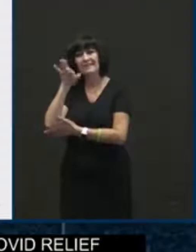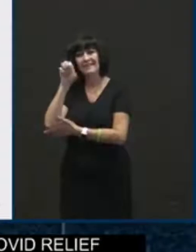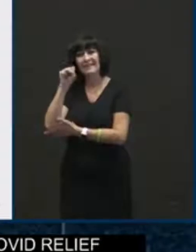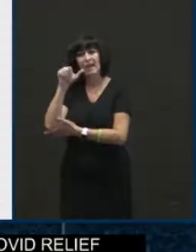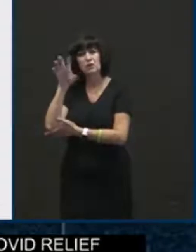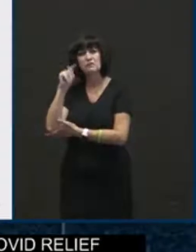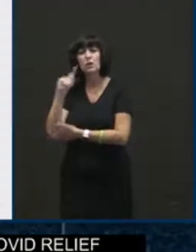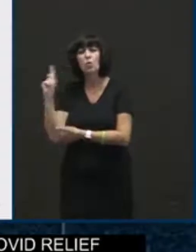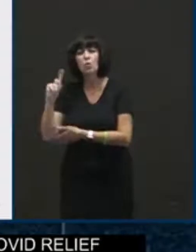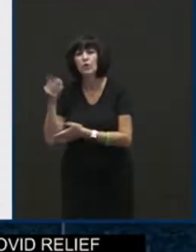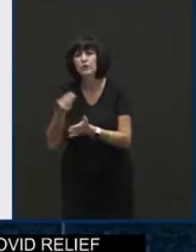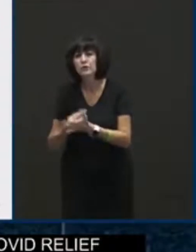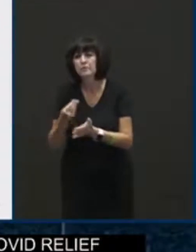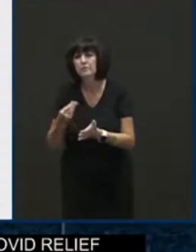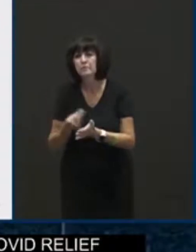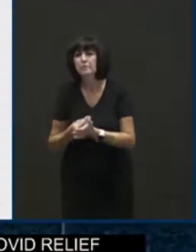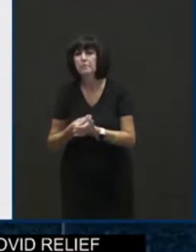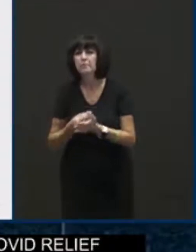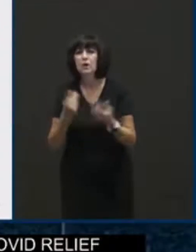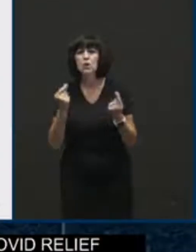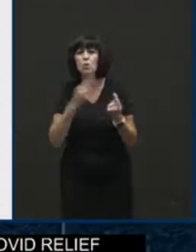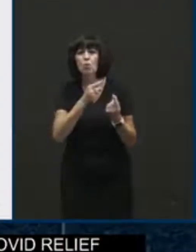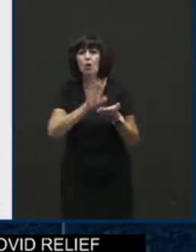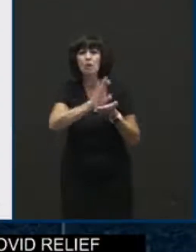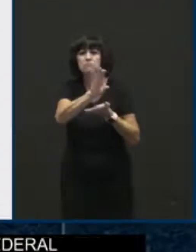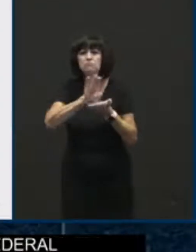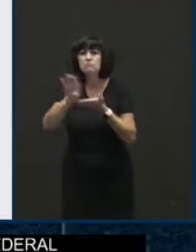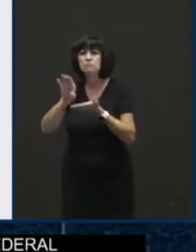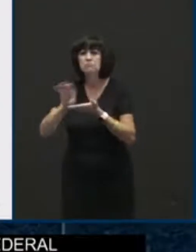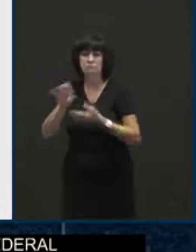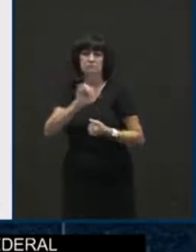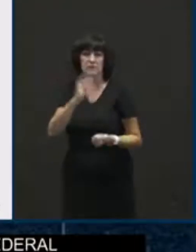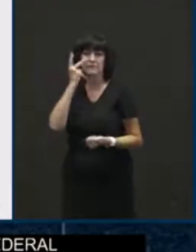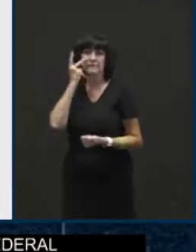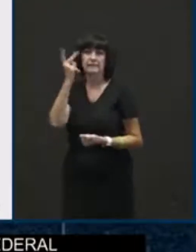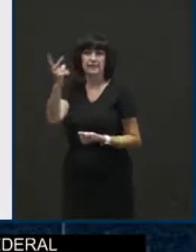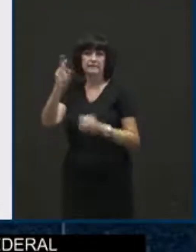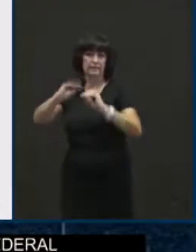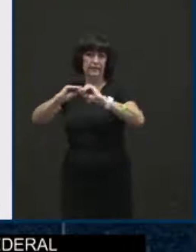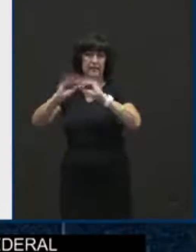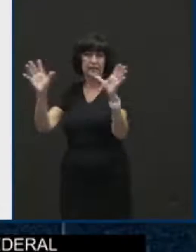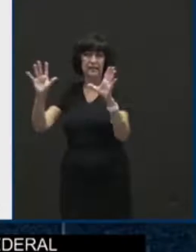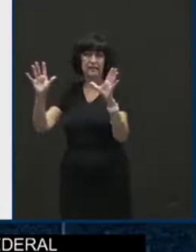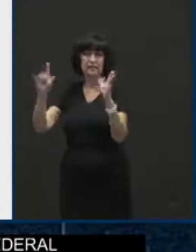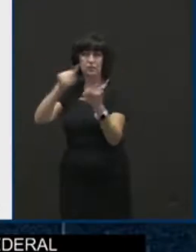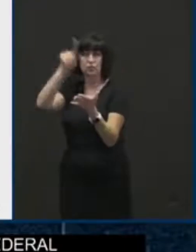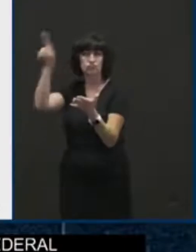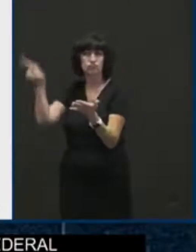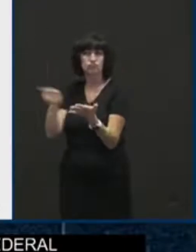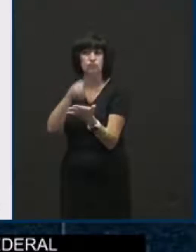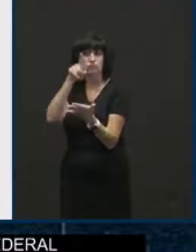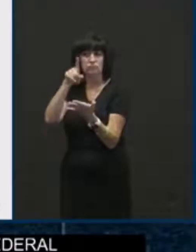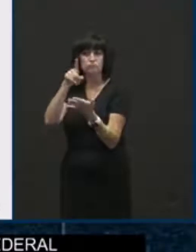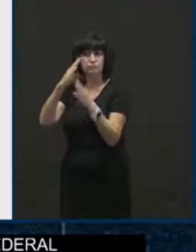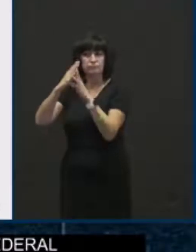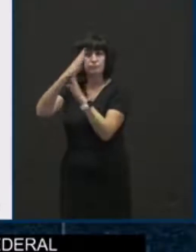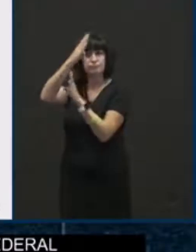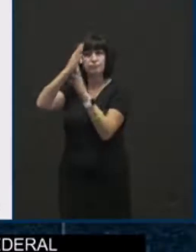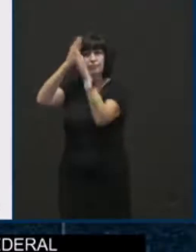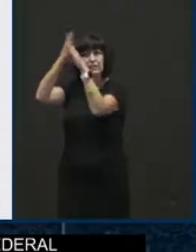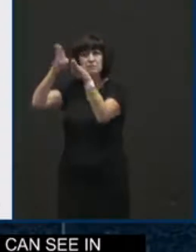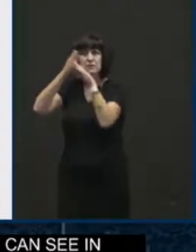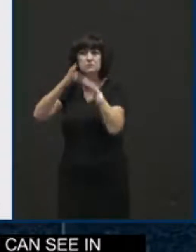can see in this pie chart here that the vast majority of those resources will go to